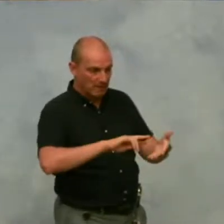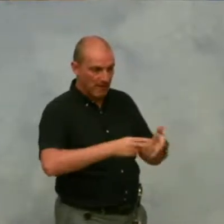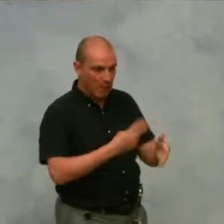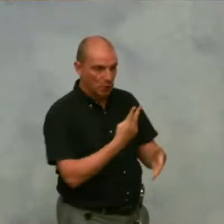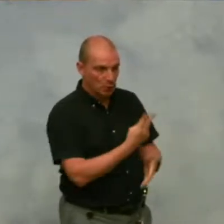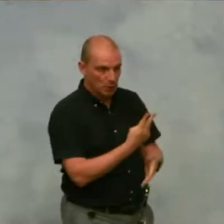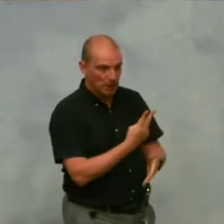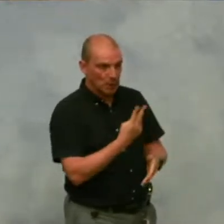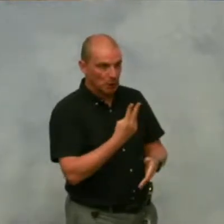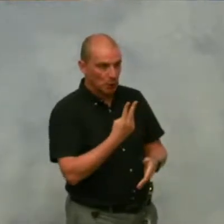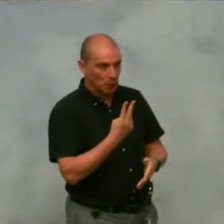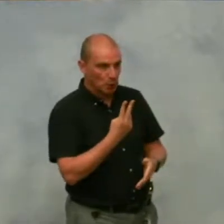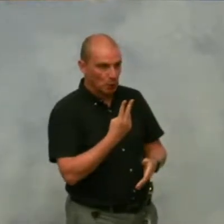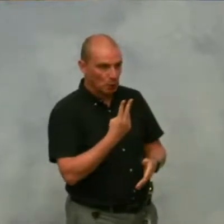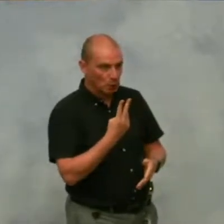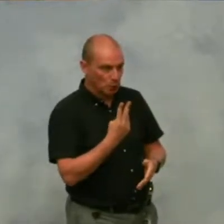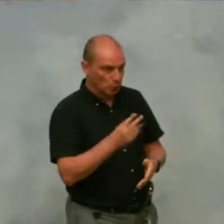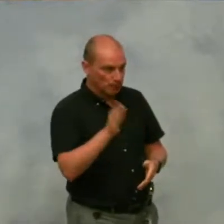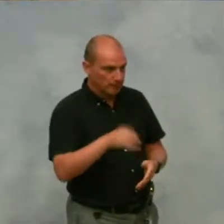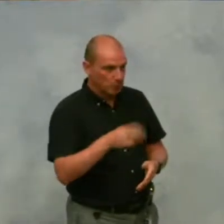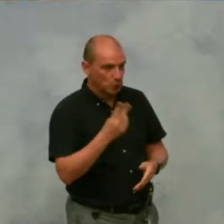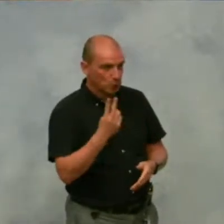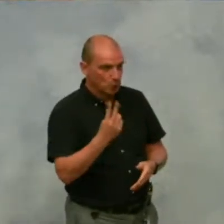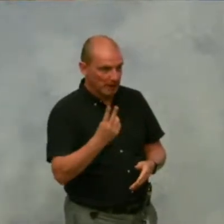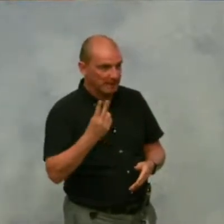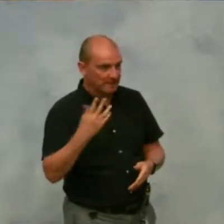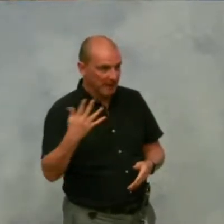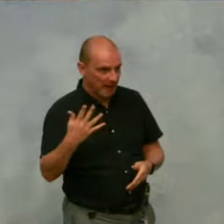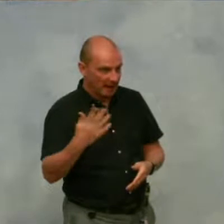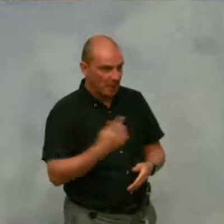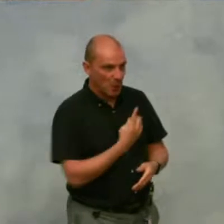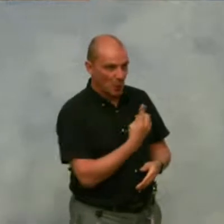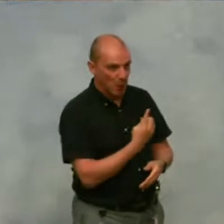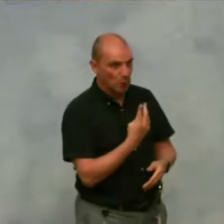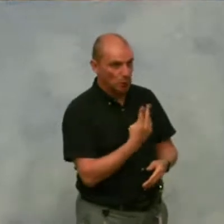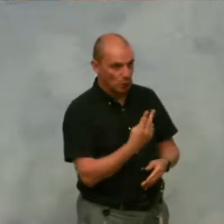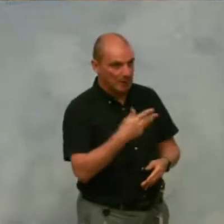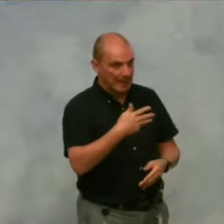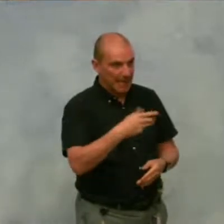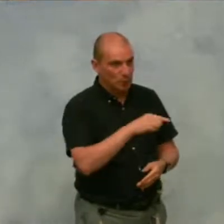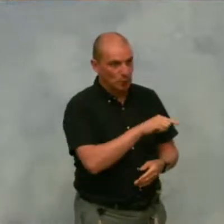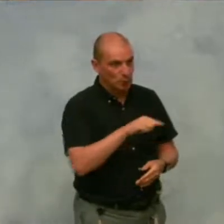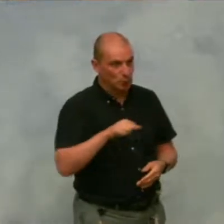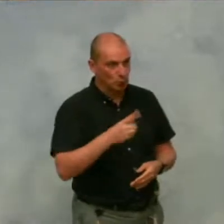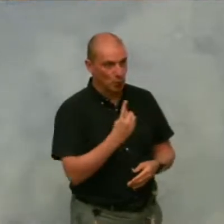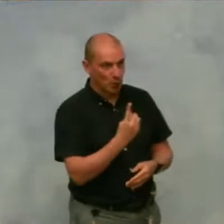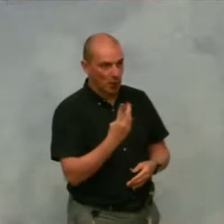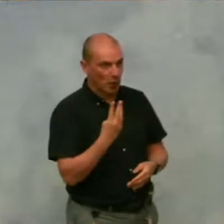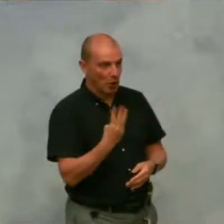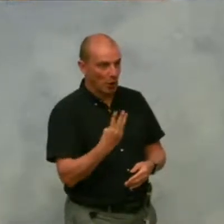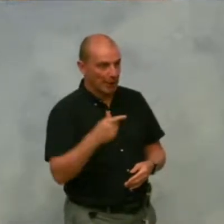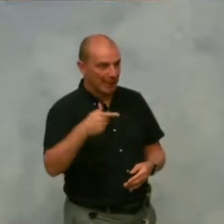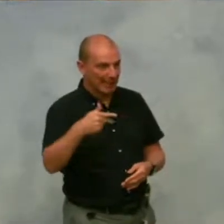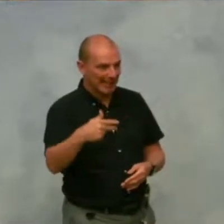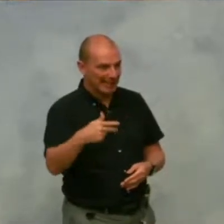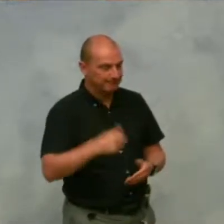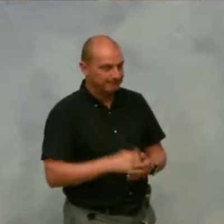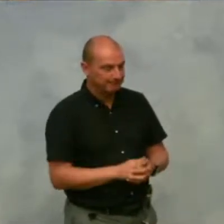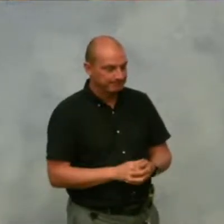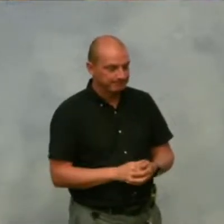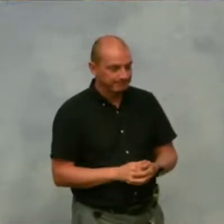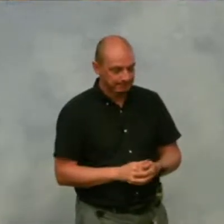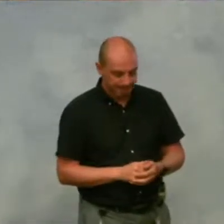to 2025, pages 129 to 138. Kay, can you take this, please?